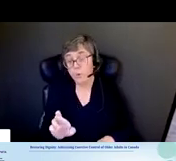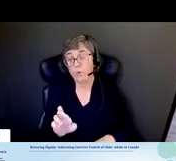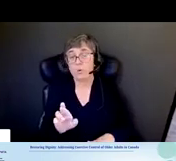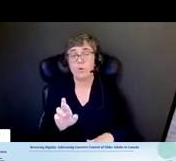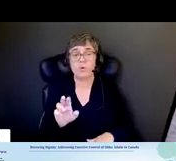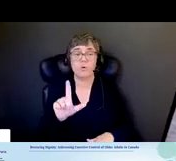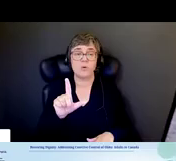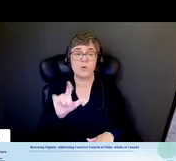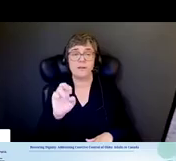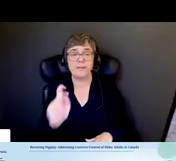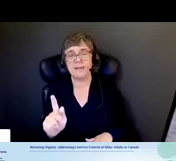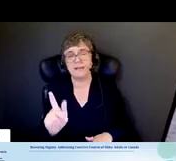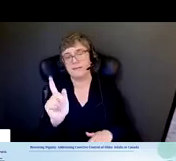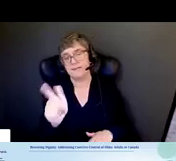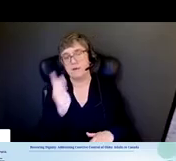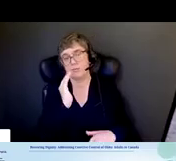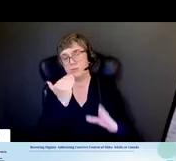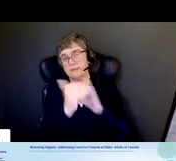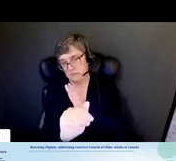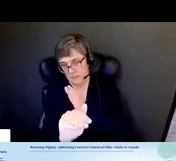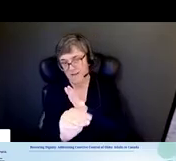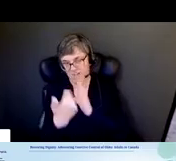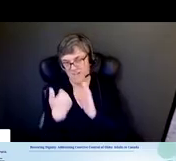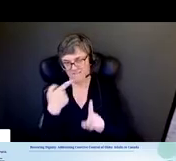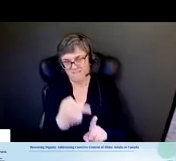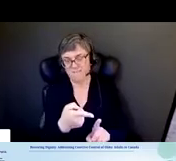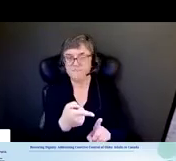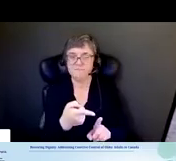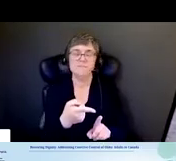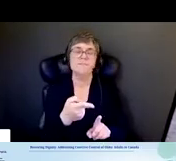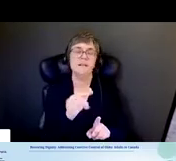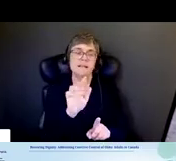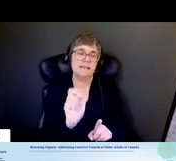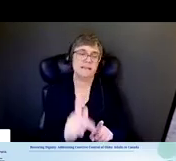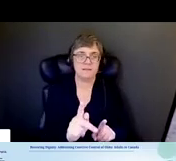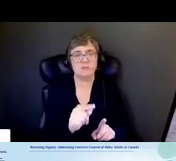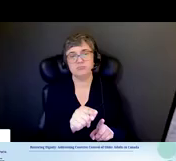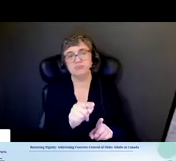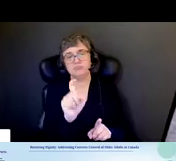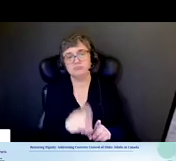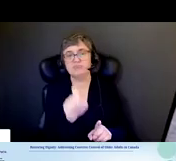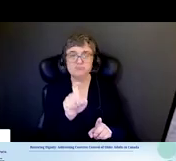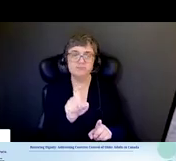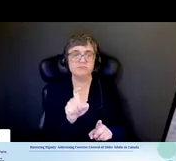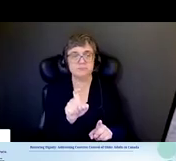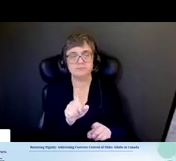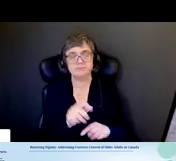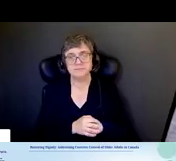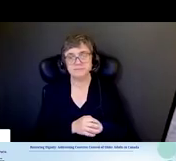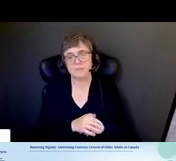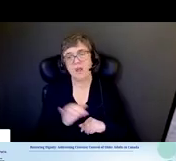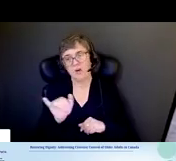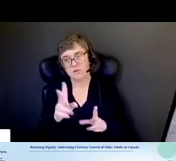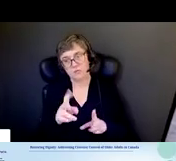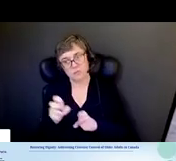link when you'll get an email notice after the event. And we'll also share that link in the chat box a little bit later. So you'll have